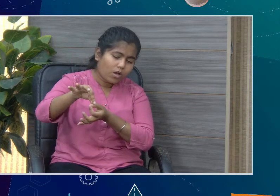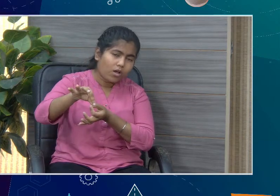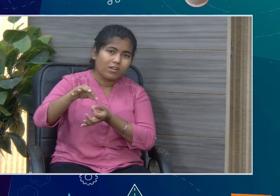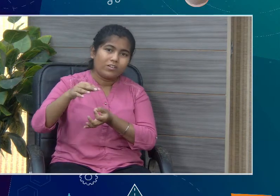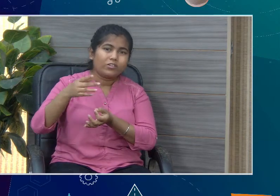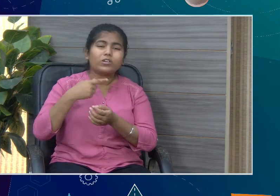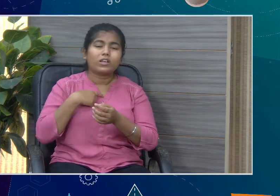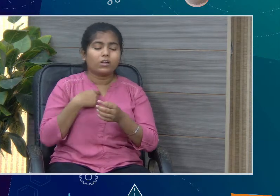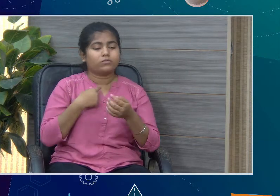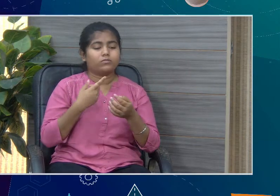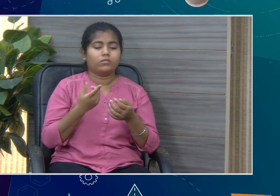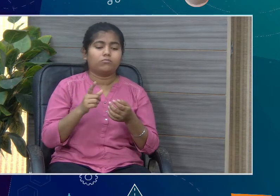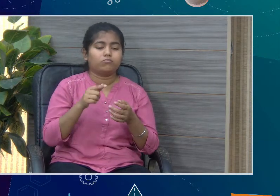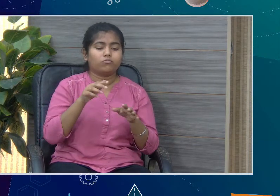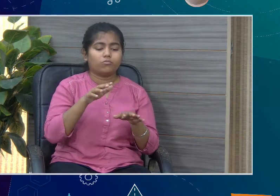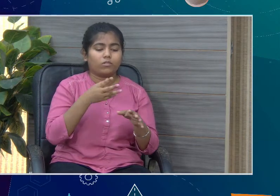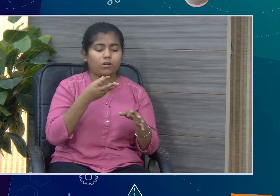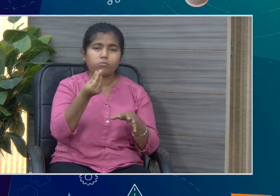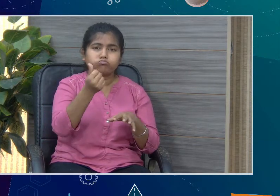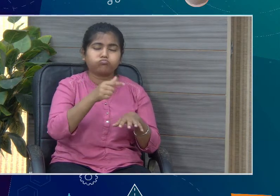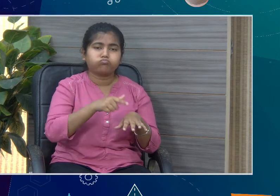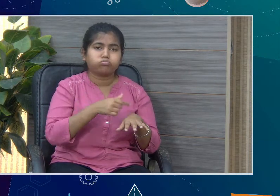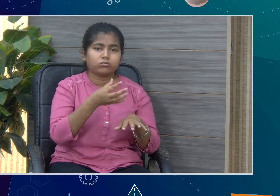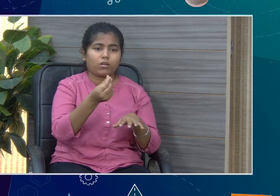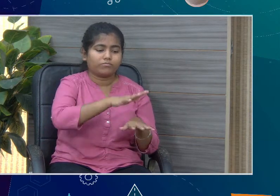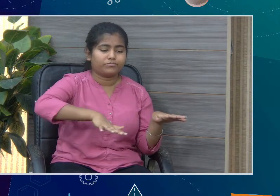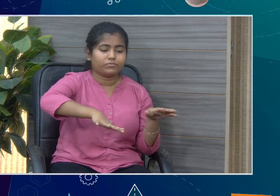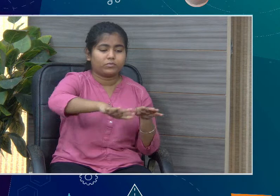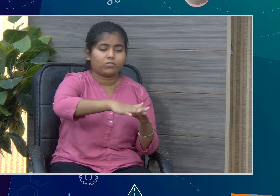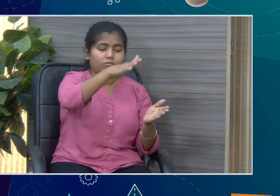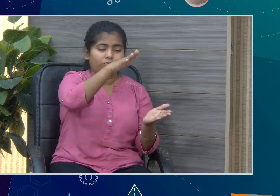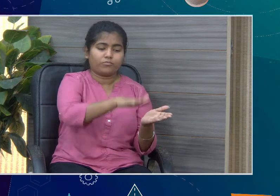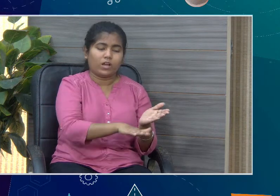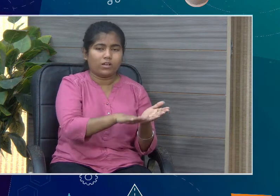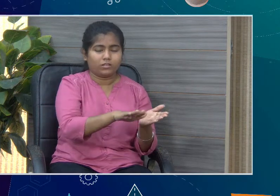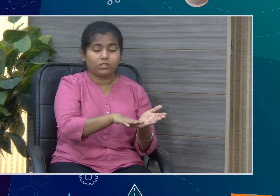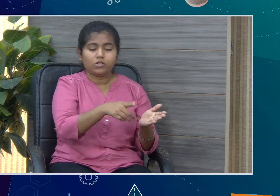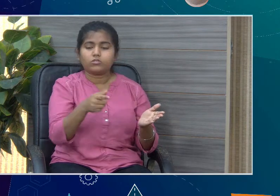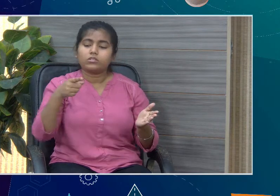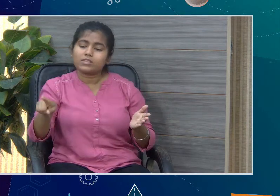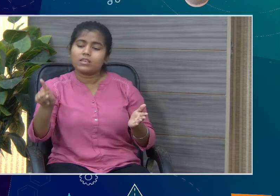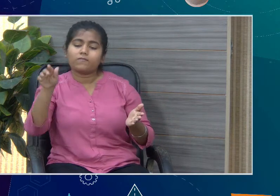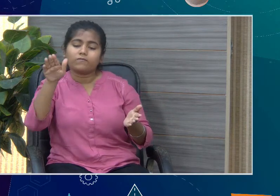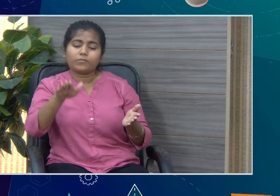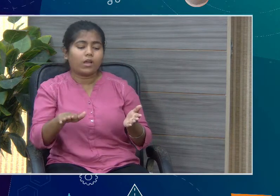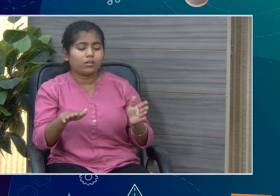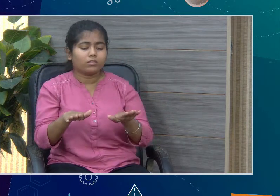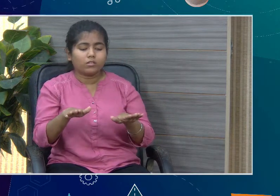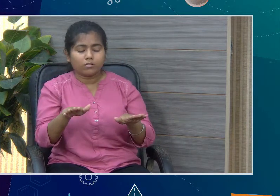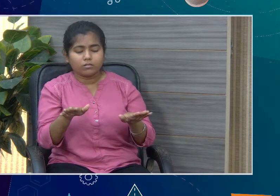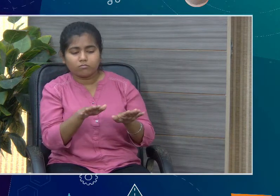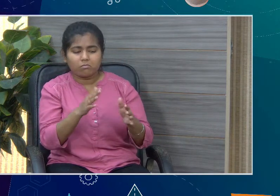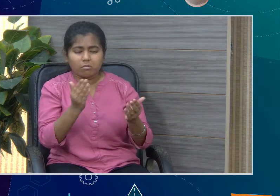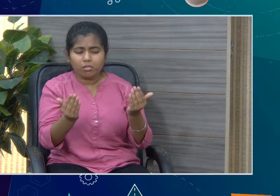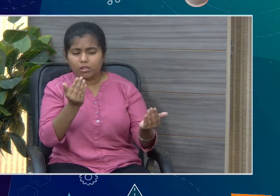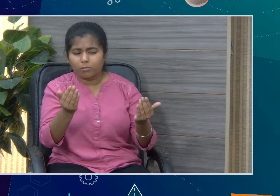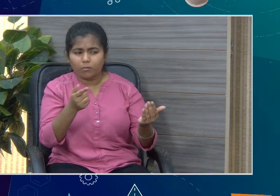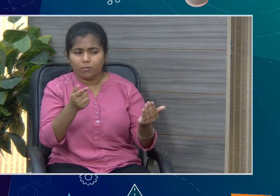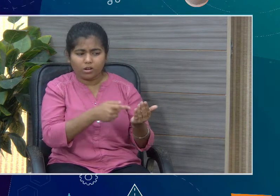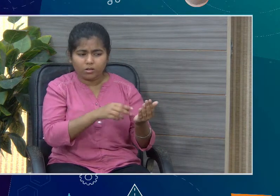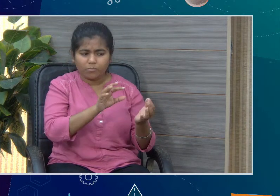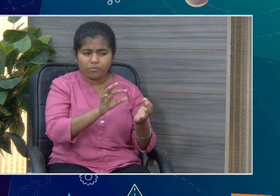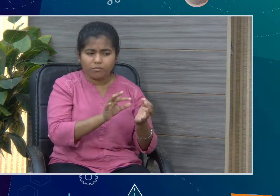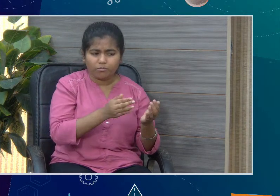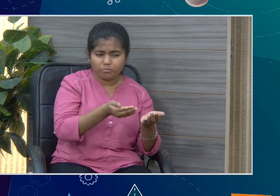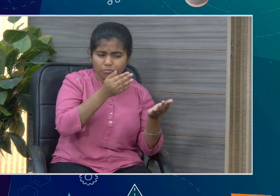foot. So what was the feeling? How they were, he might have been feeling while doing that. Right. So students